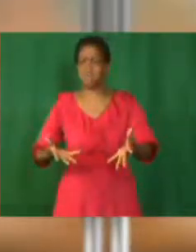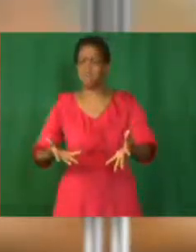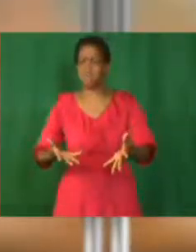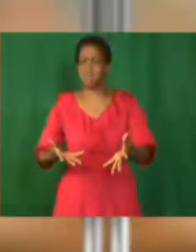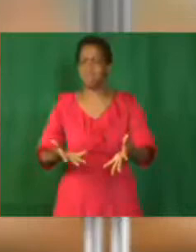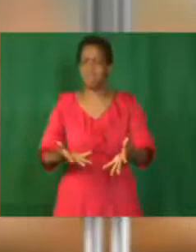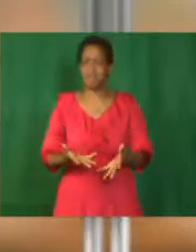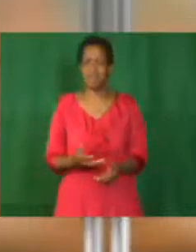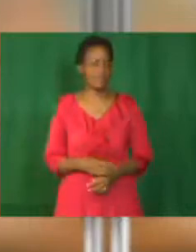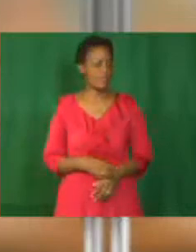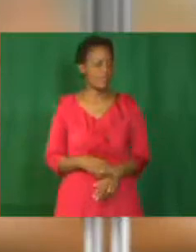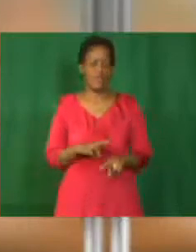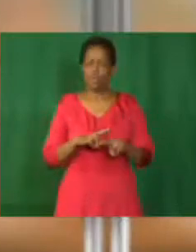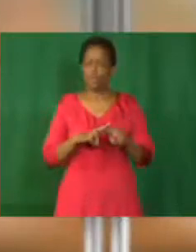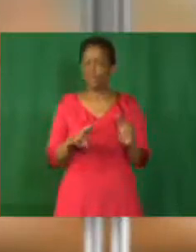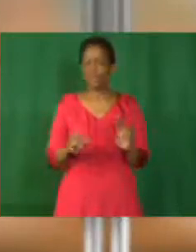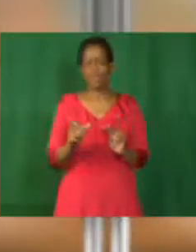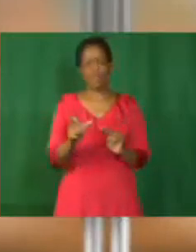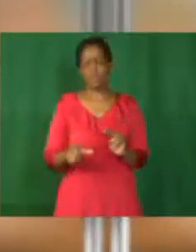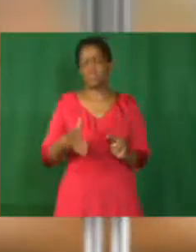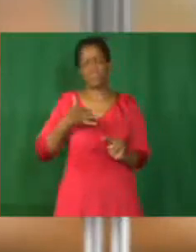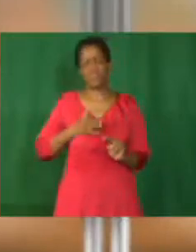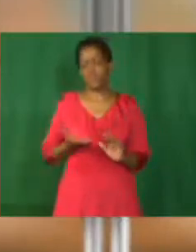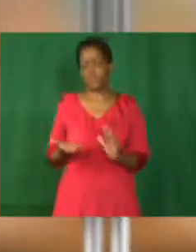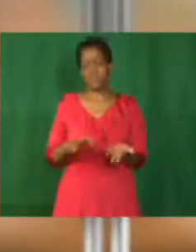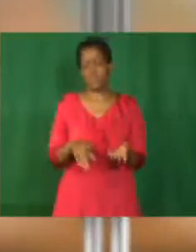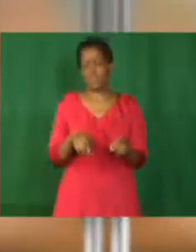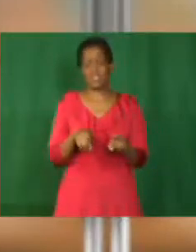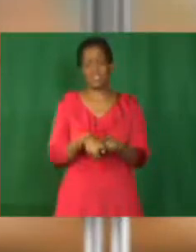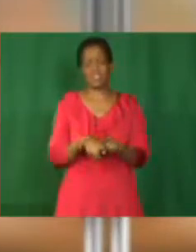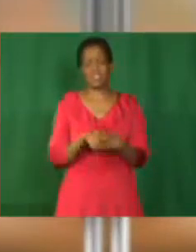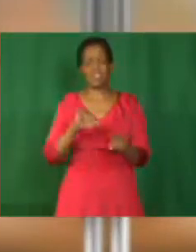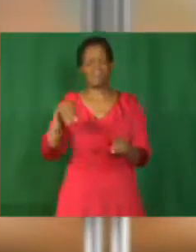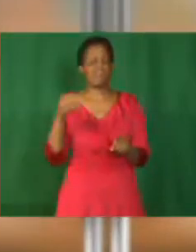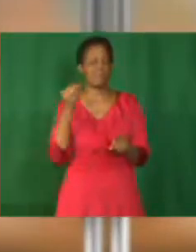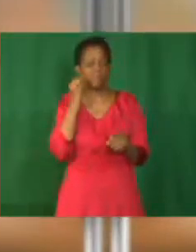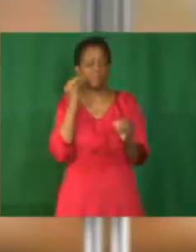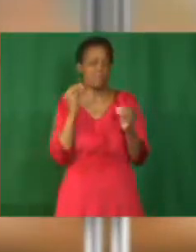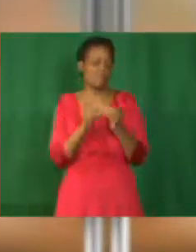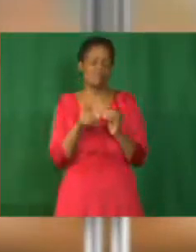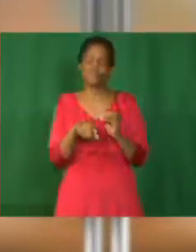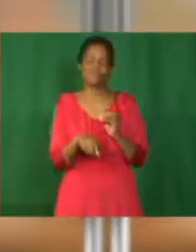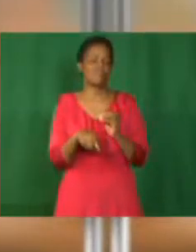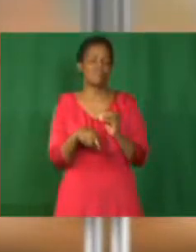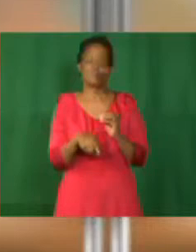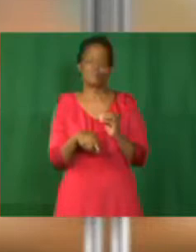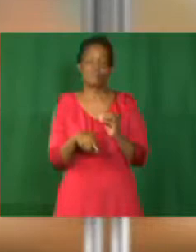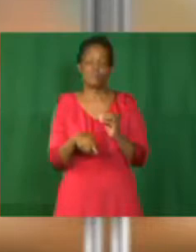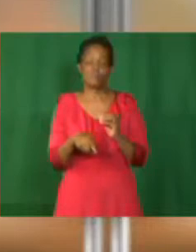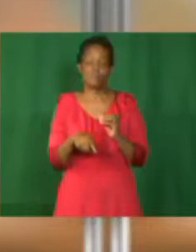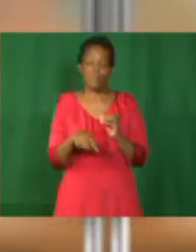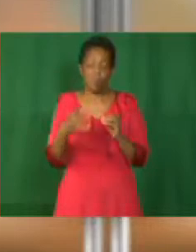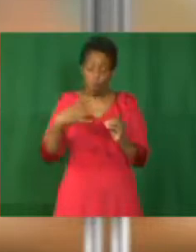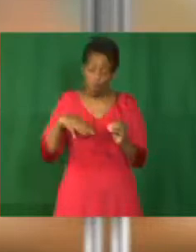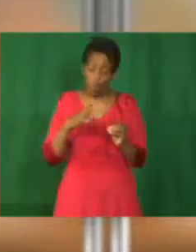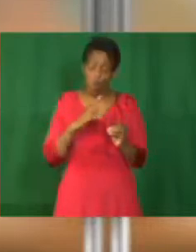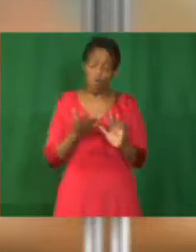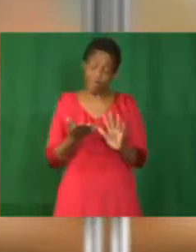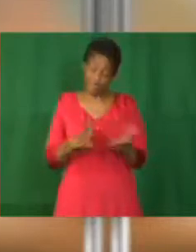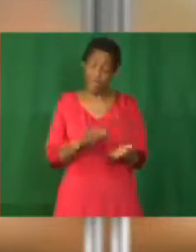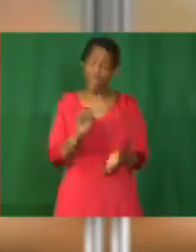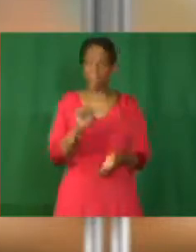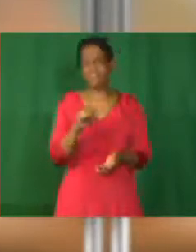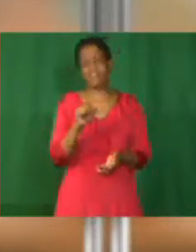down. I'm sure no one would like to die like that. Death obviously is inevitable, but we all hope